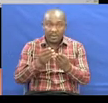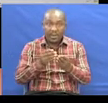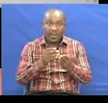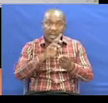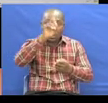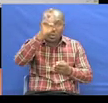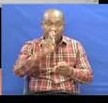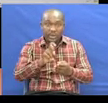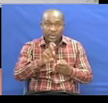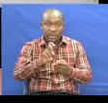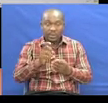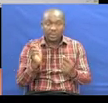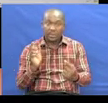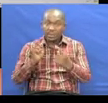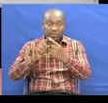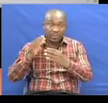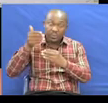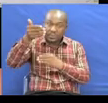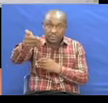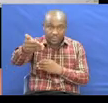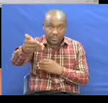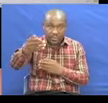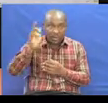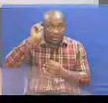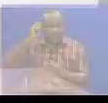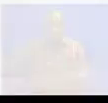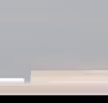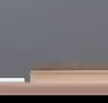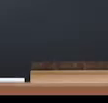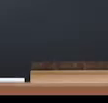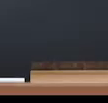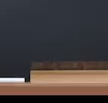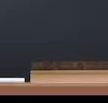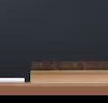you very much. I'm Elias Omari. See you next lesson.